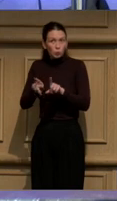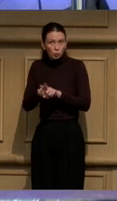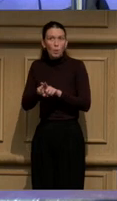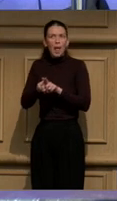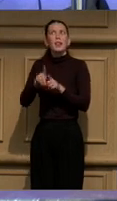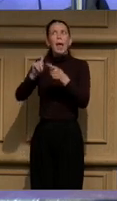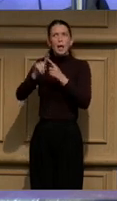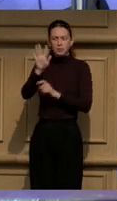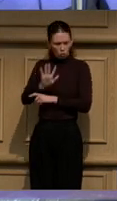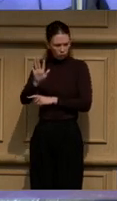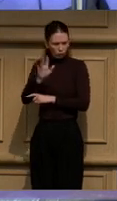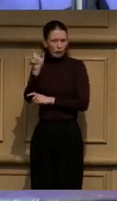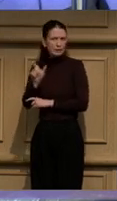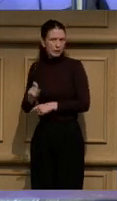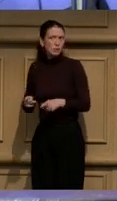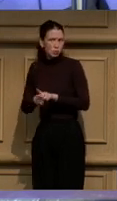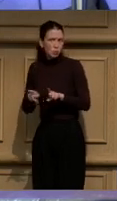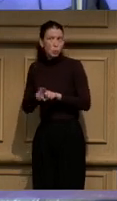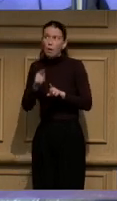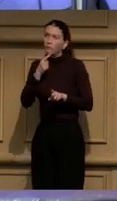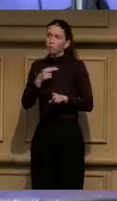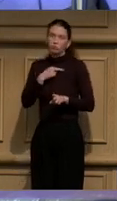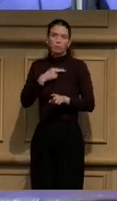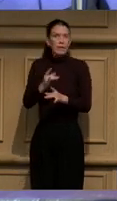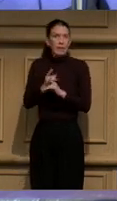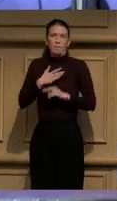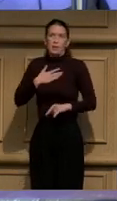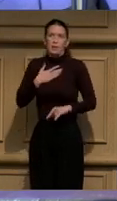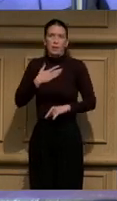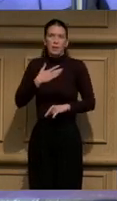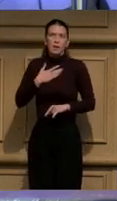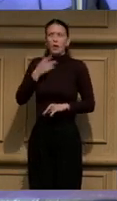was very like helped me a lot. So